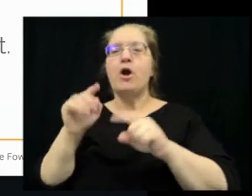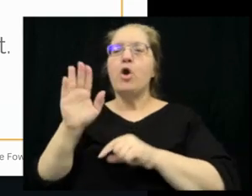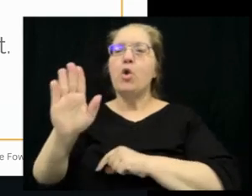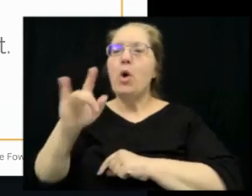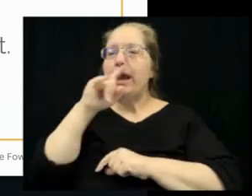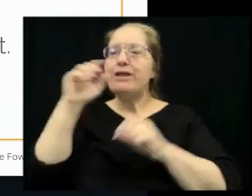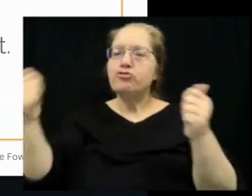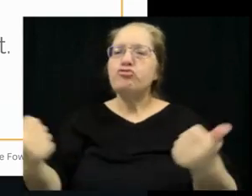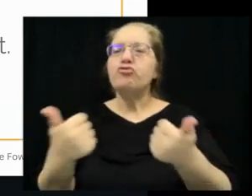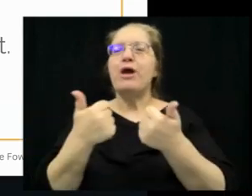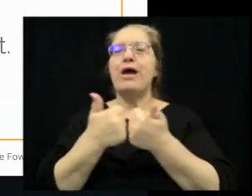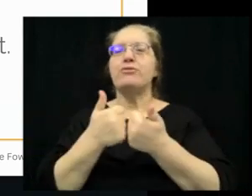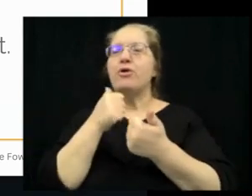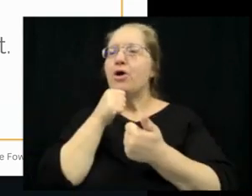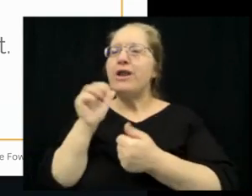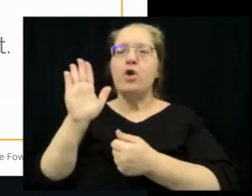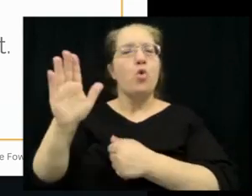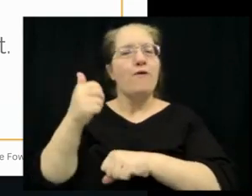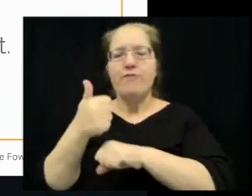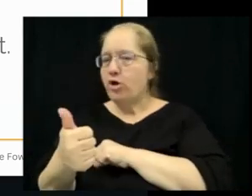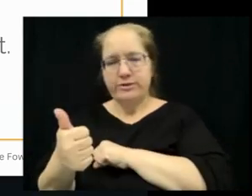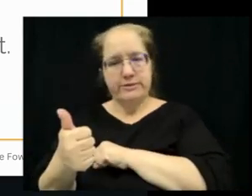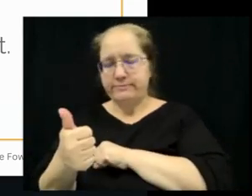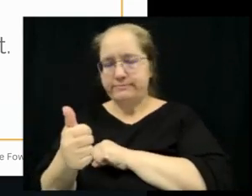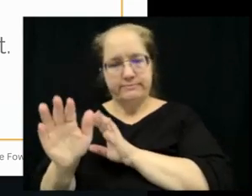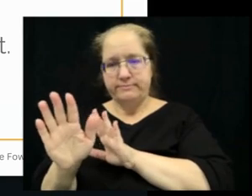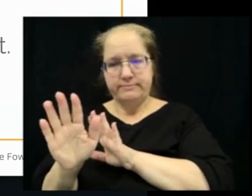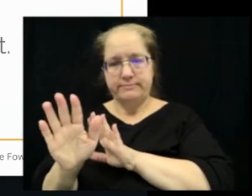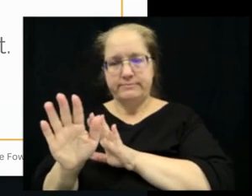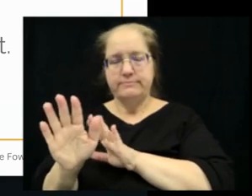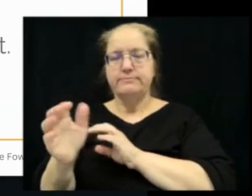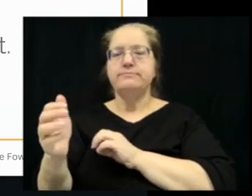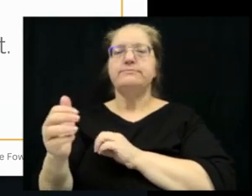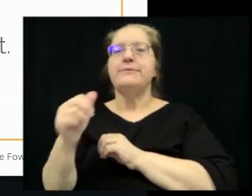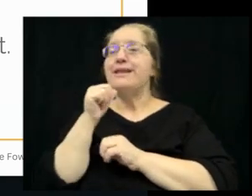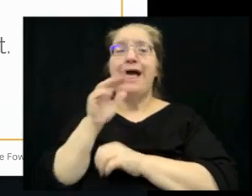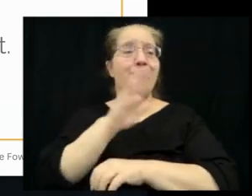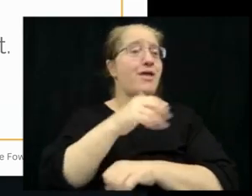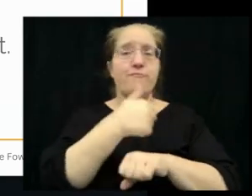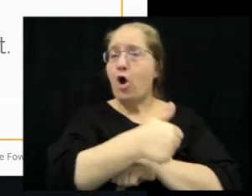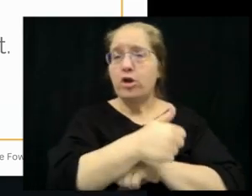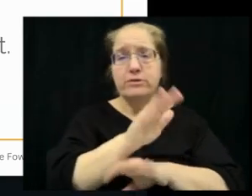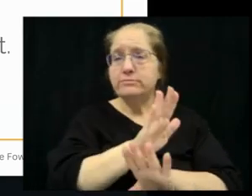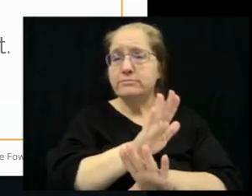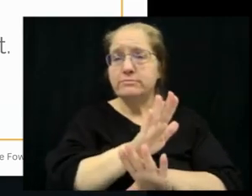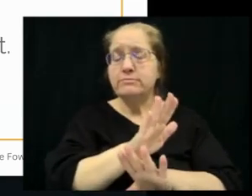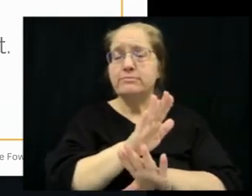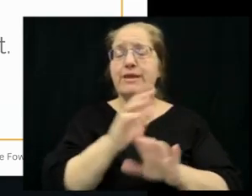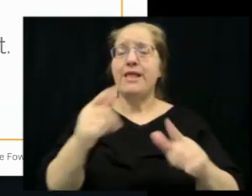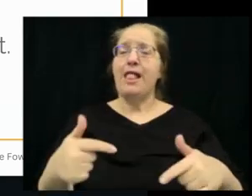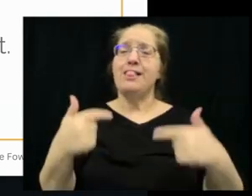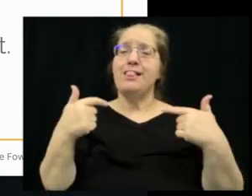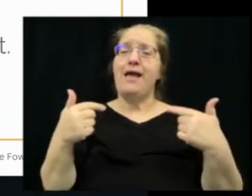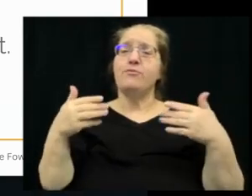child's challenges aren't your fault. It isn't their fault either. It's life's way